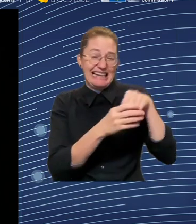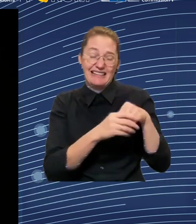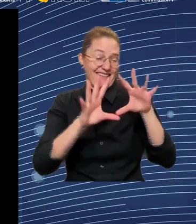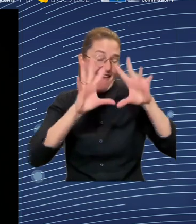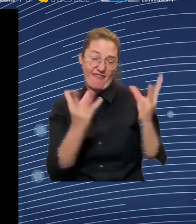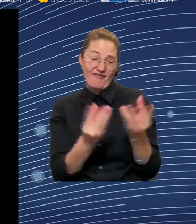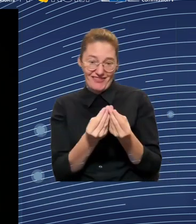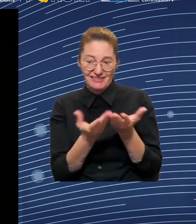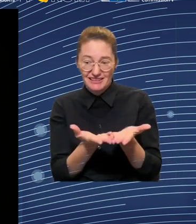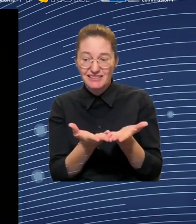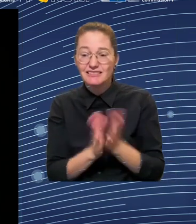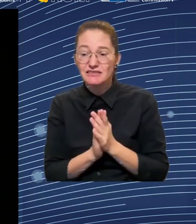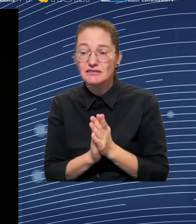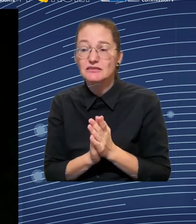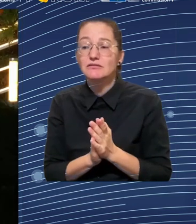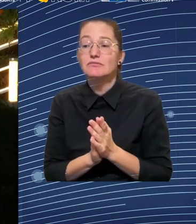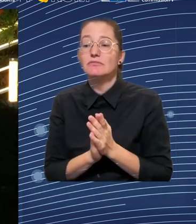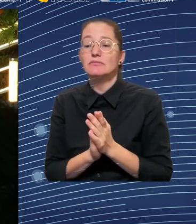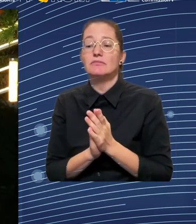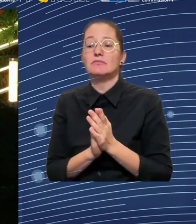potential occupations.